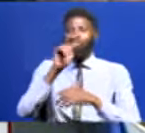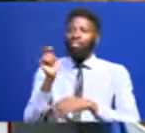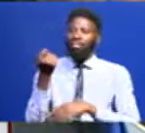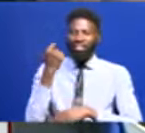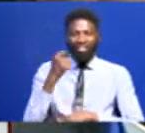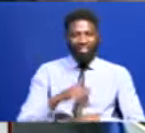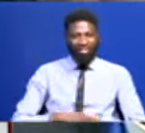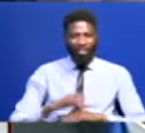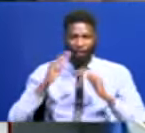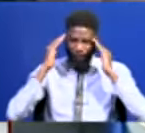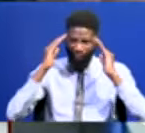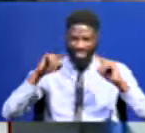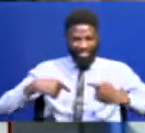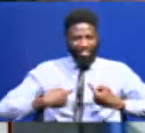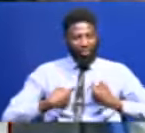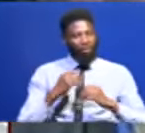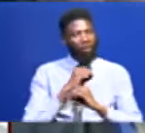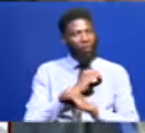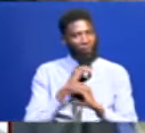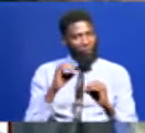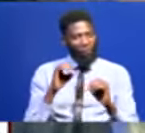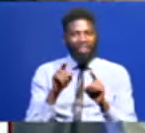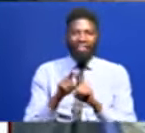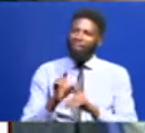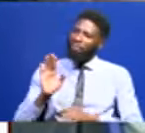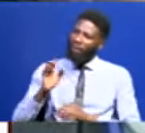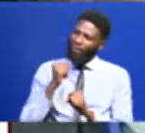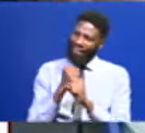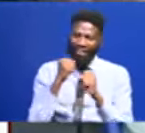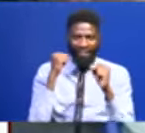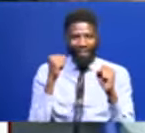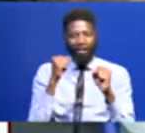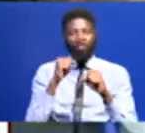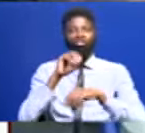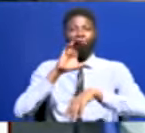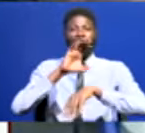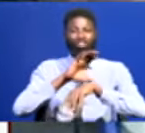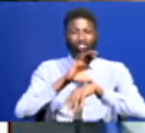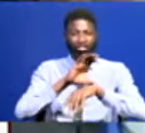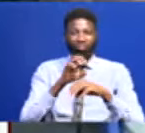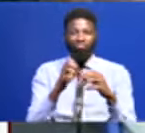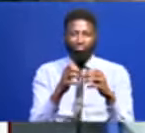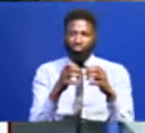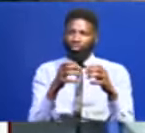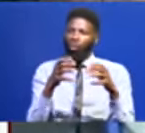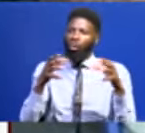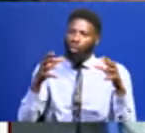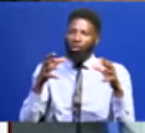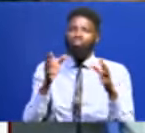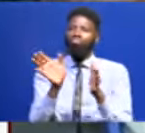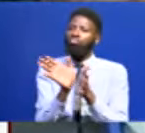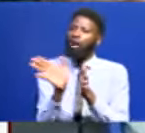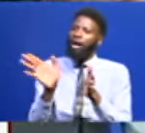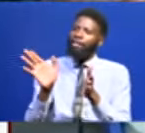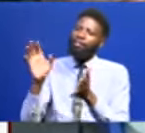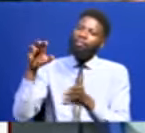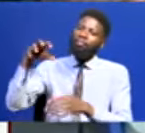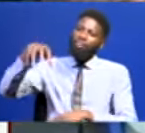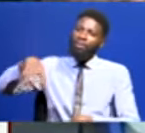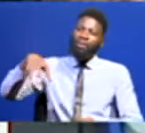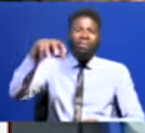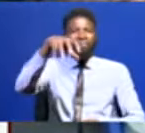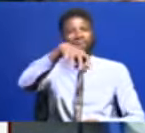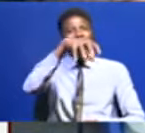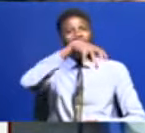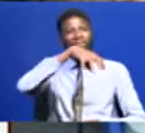and devotion, the church has grown and has very many branches. Eloise has